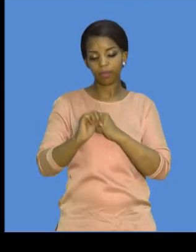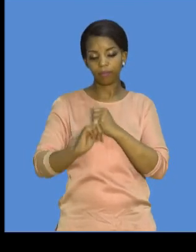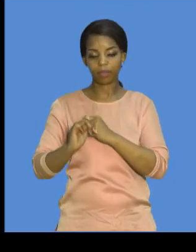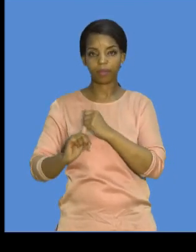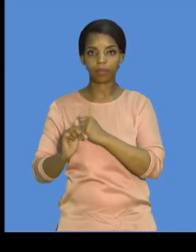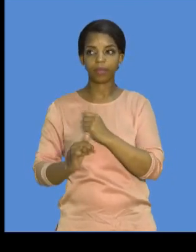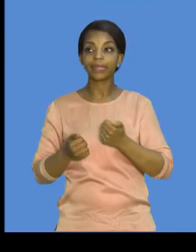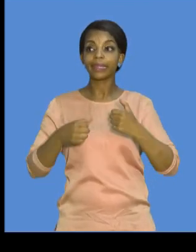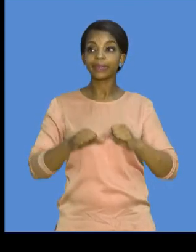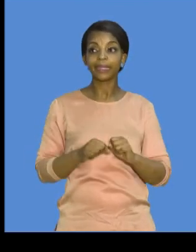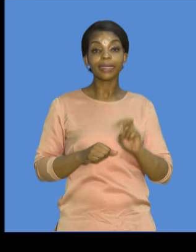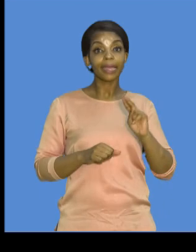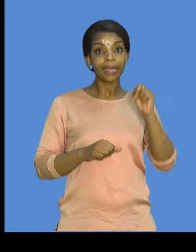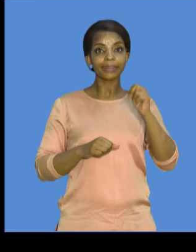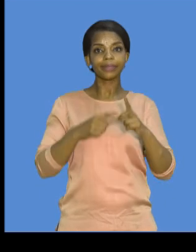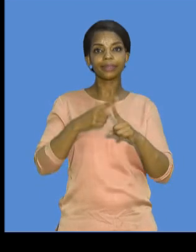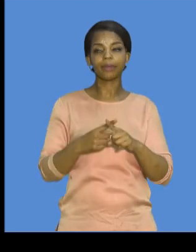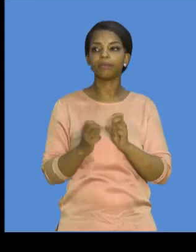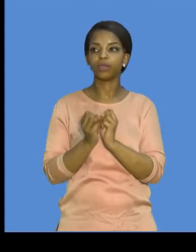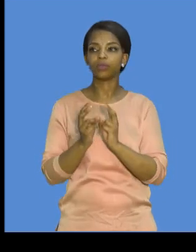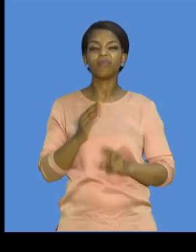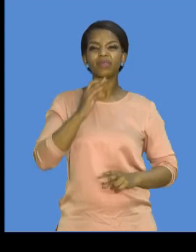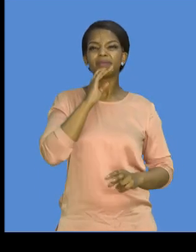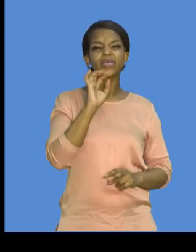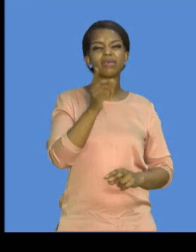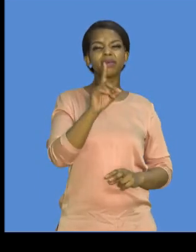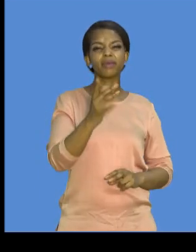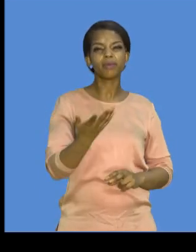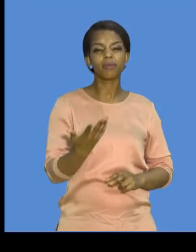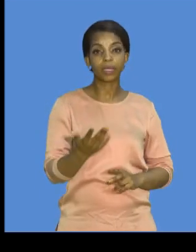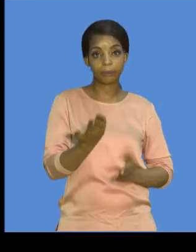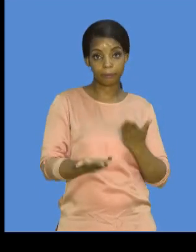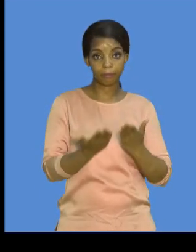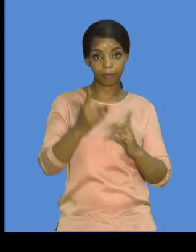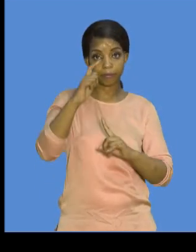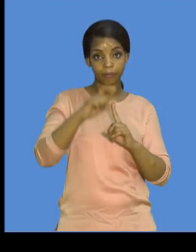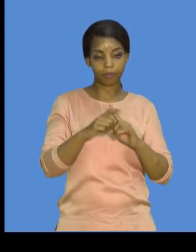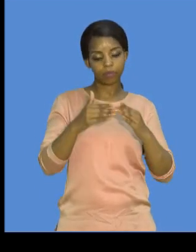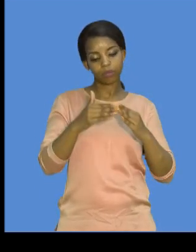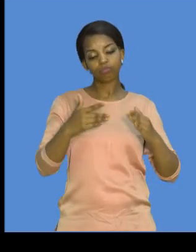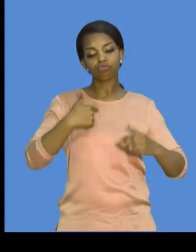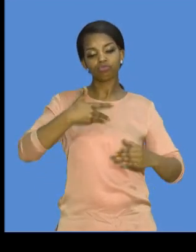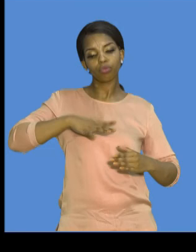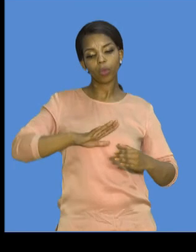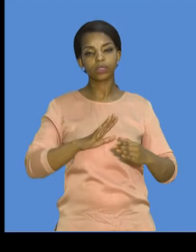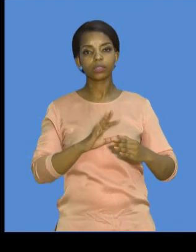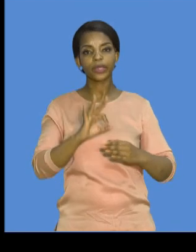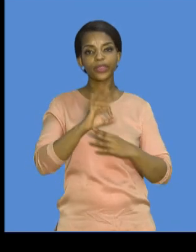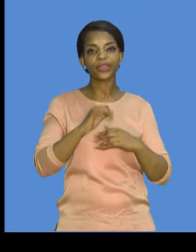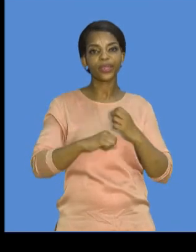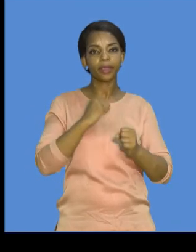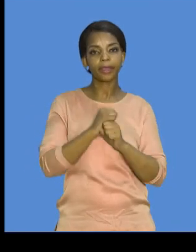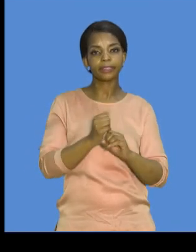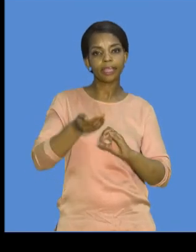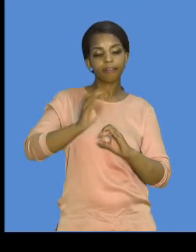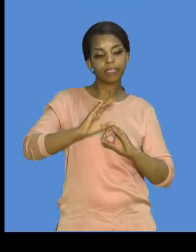by 12. What does this mean? If the person opened the investment and they left it for 3 years, in each year, they're